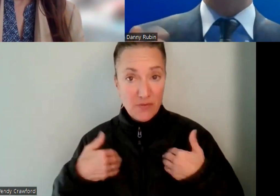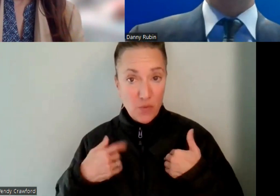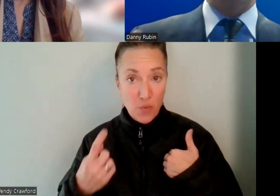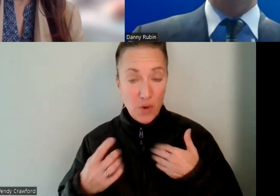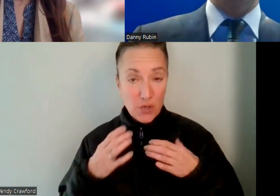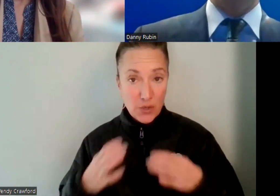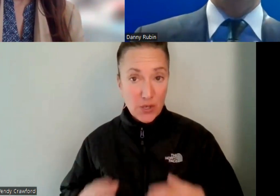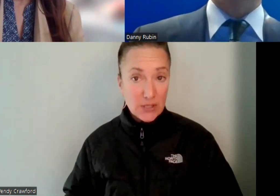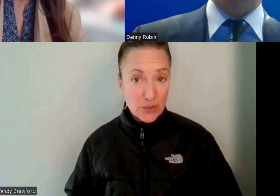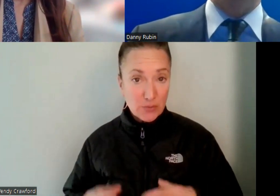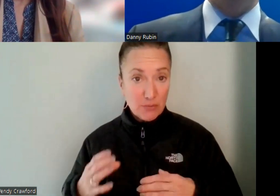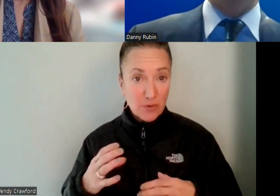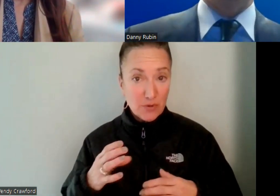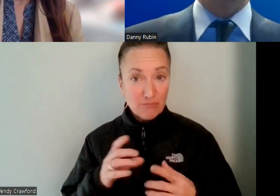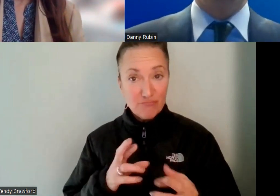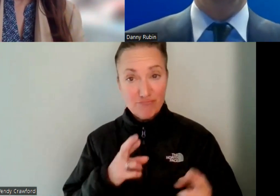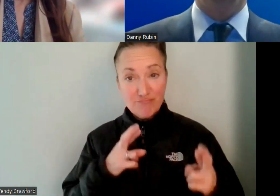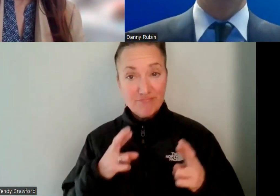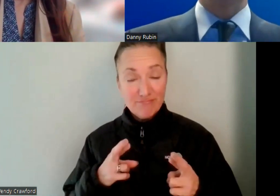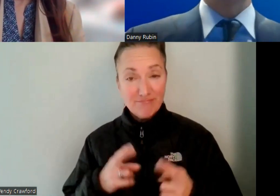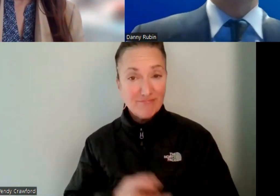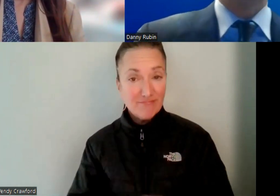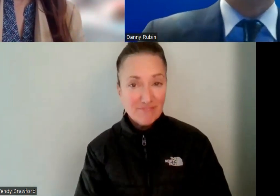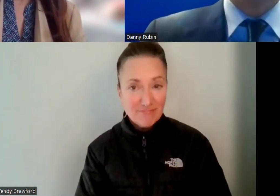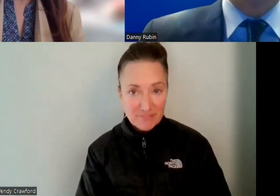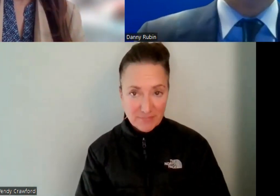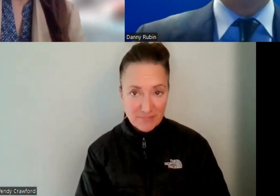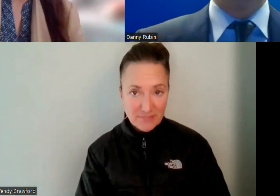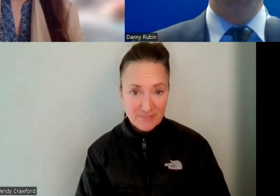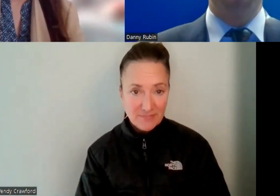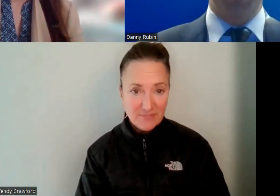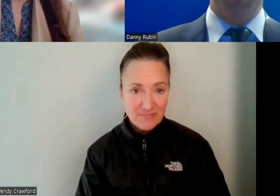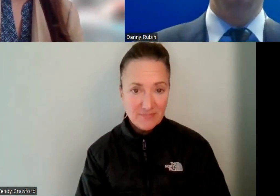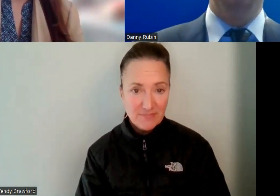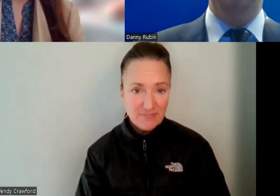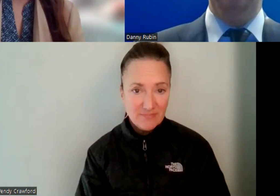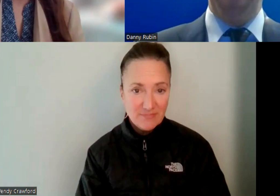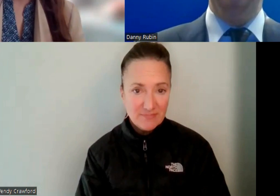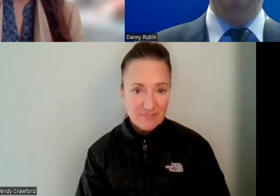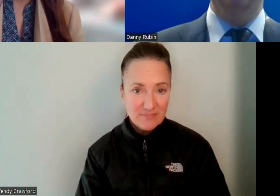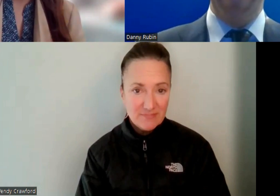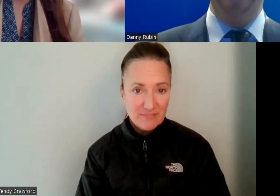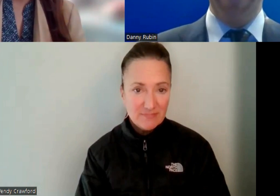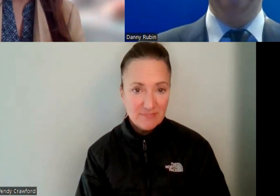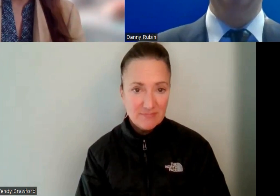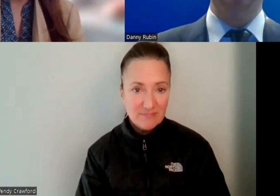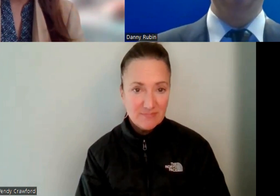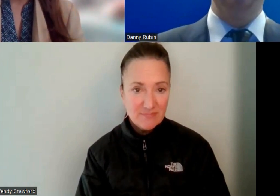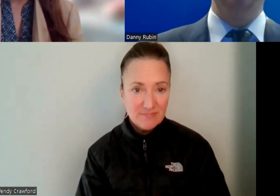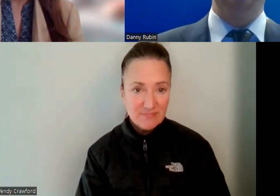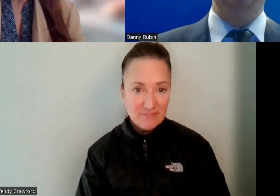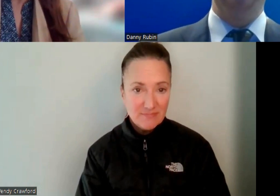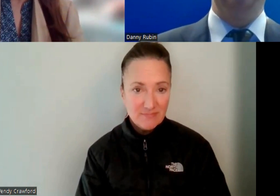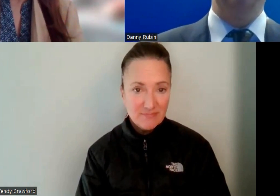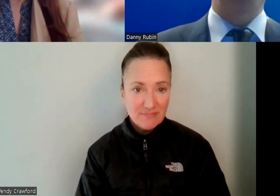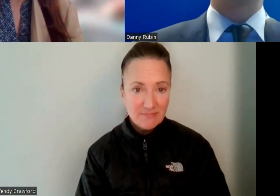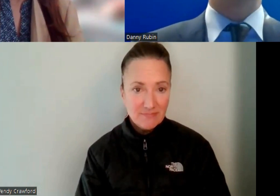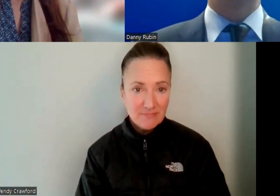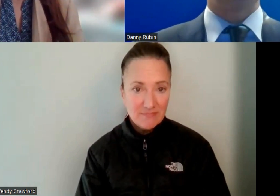recall developing a nice friendly relationship with? Yeah, a lot of people from my country